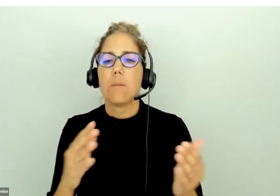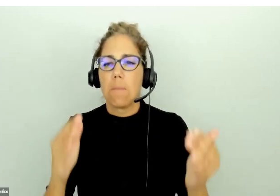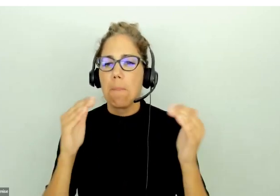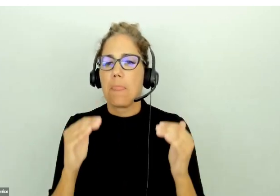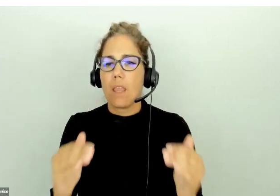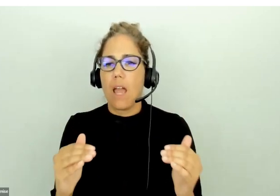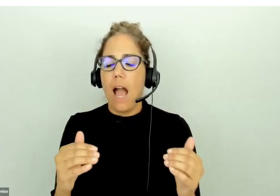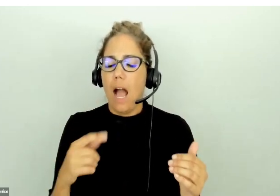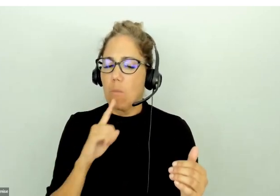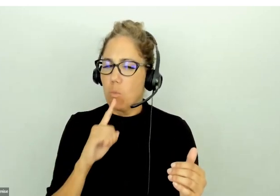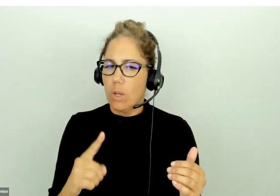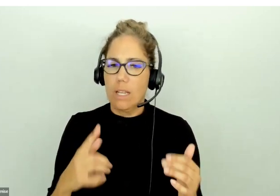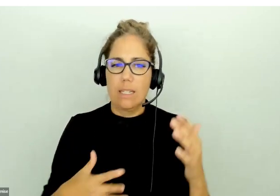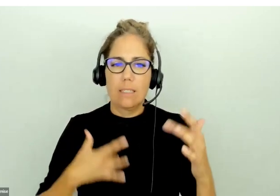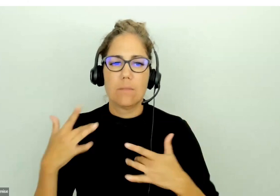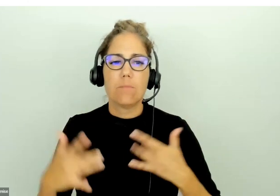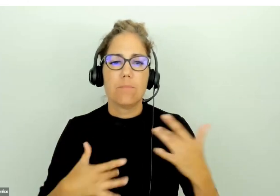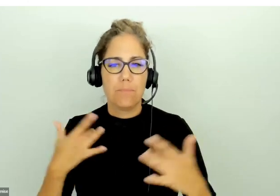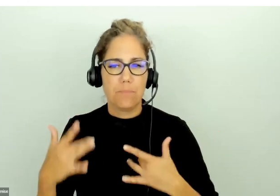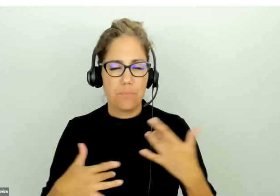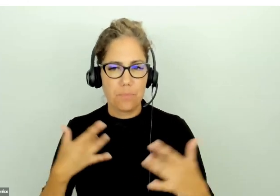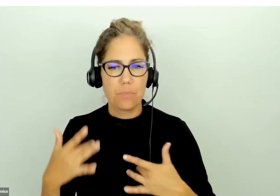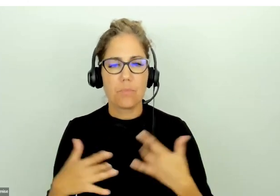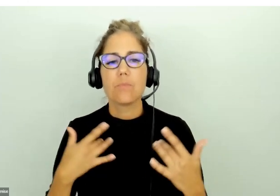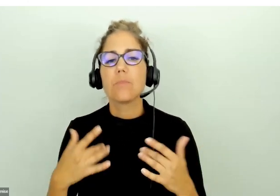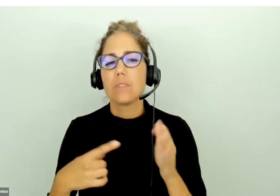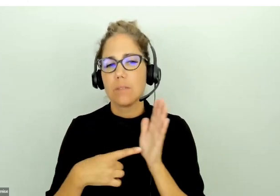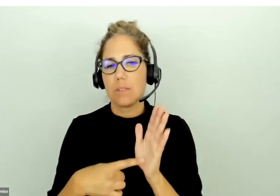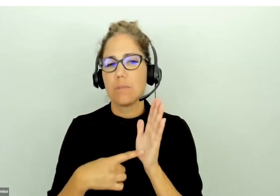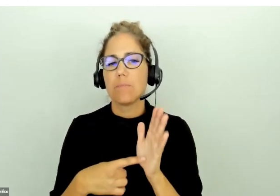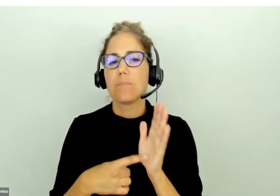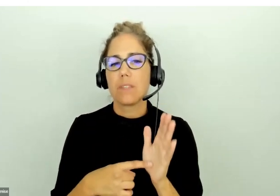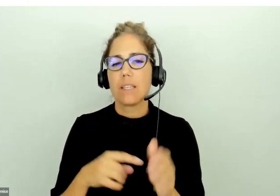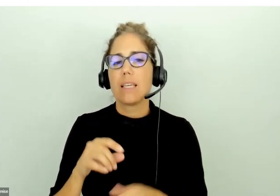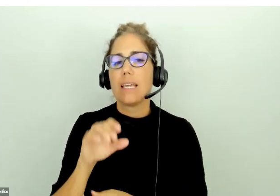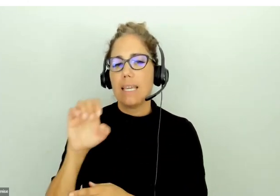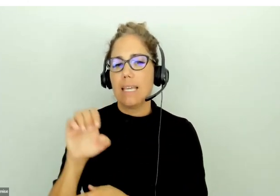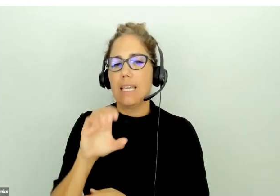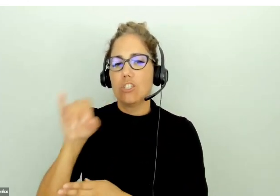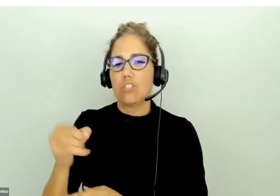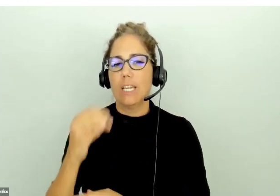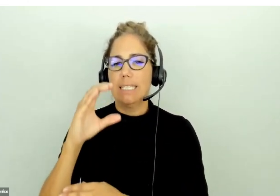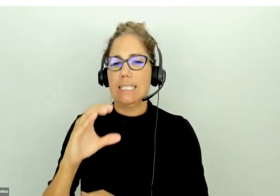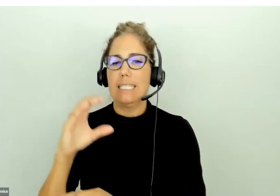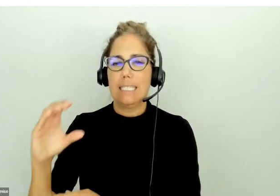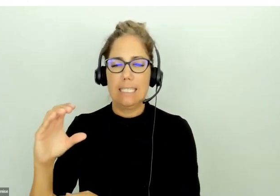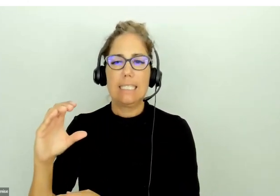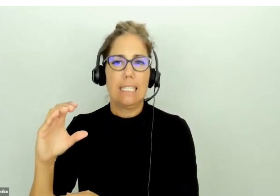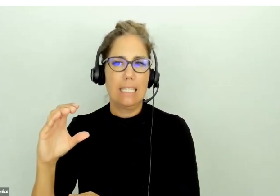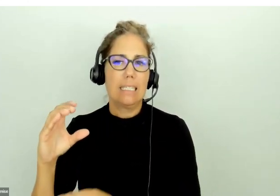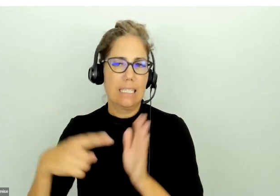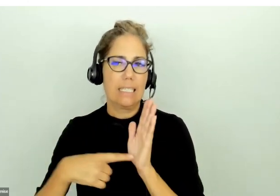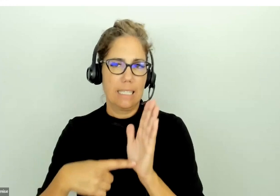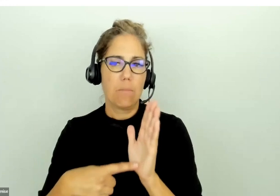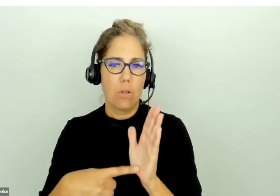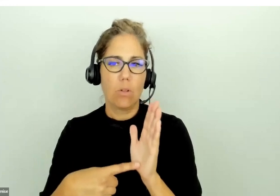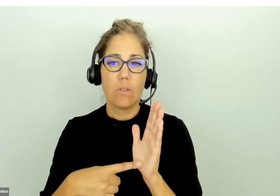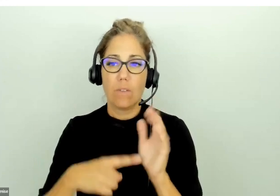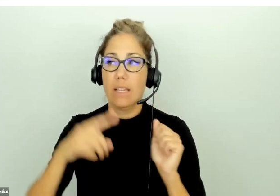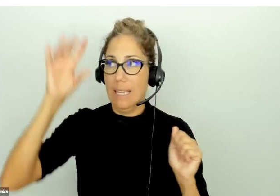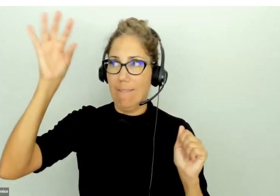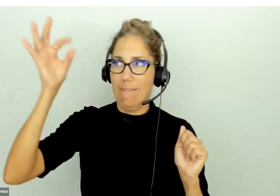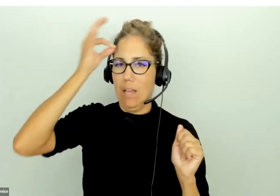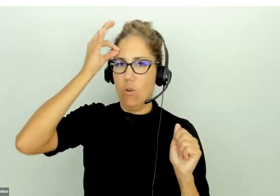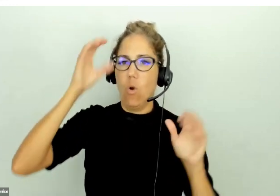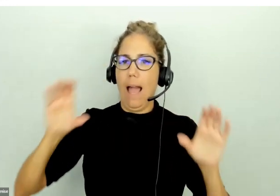excited to give our example of the Elder Justice Coordinating Council as a federal